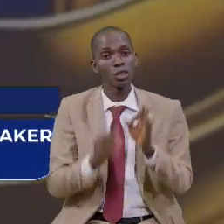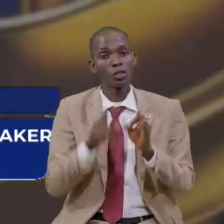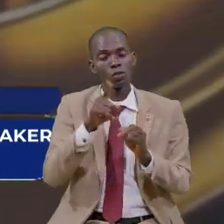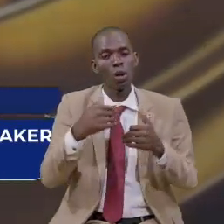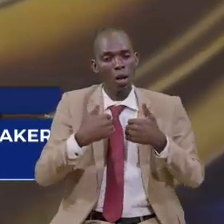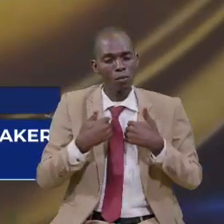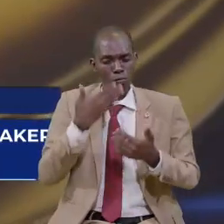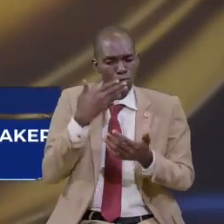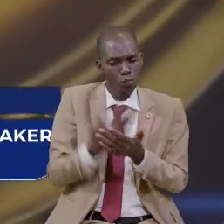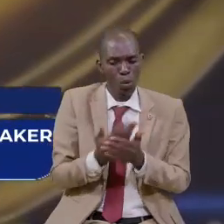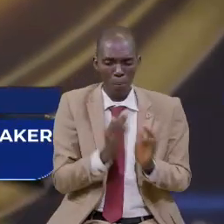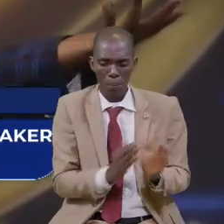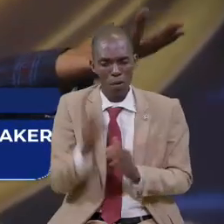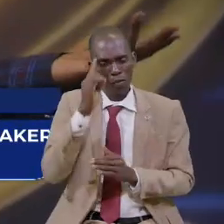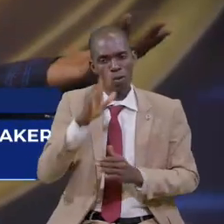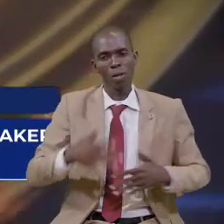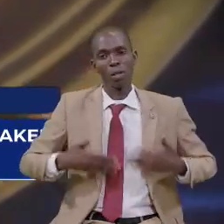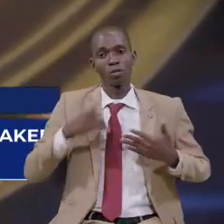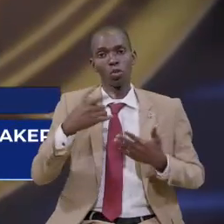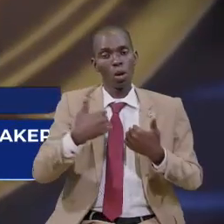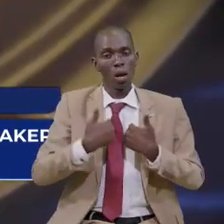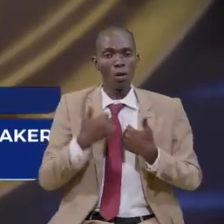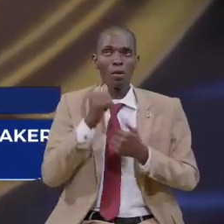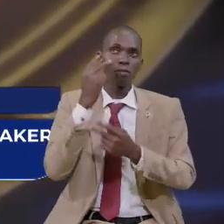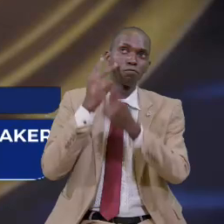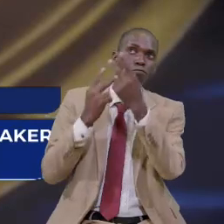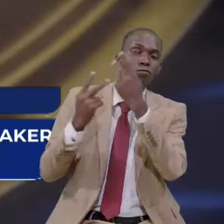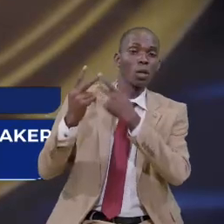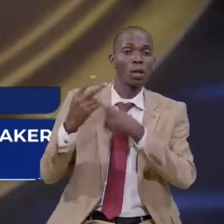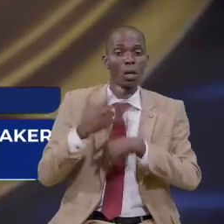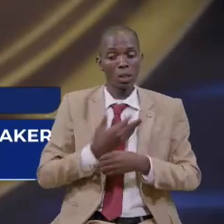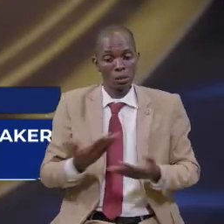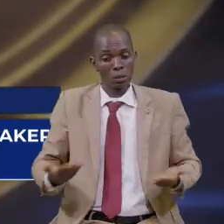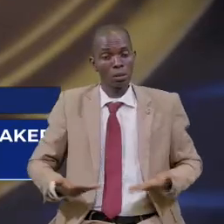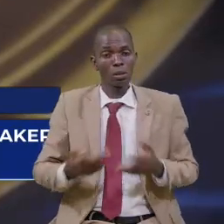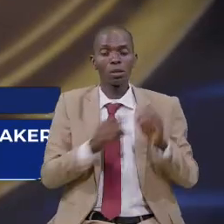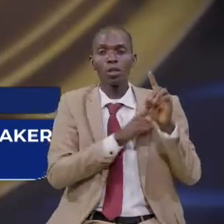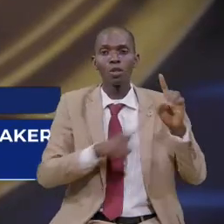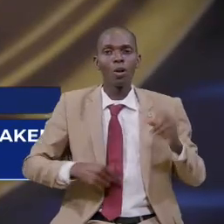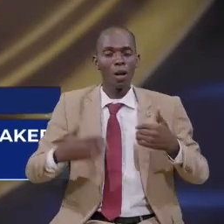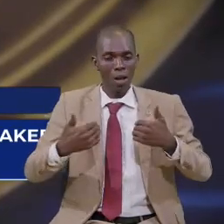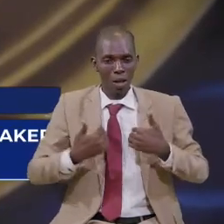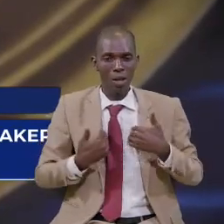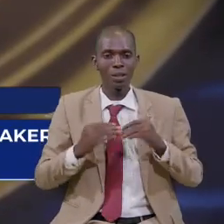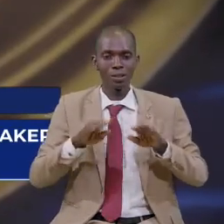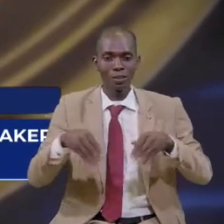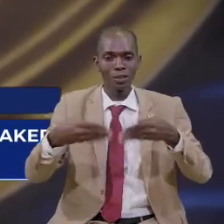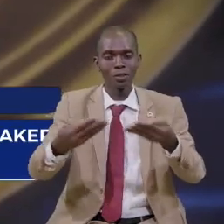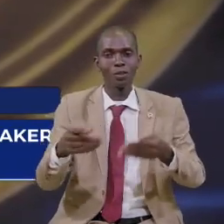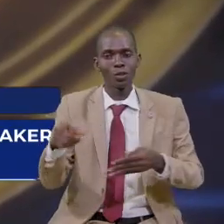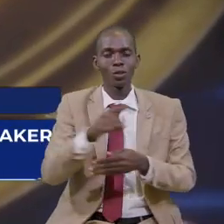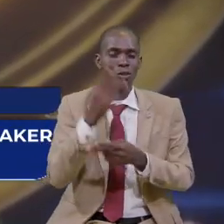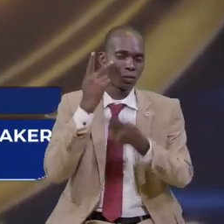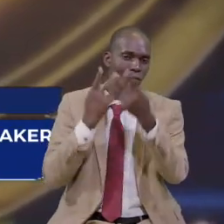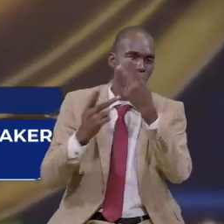have a vision. And here, the Lord has already painted the vision in our heart. And you